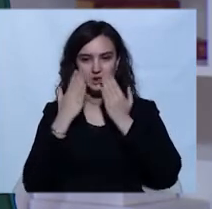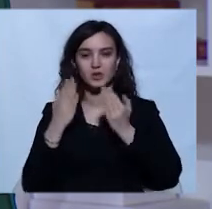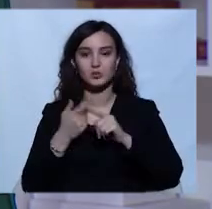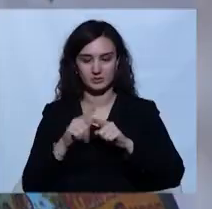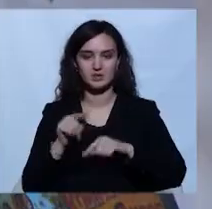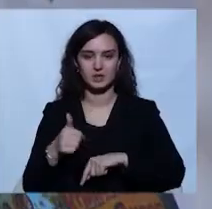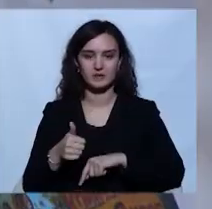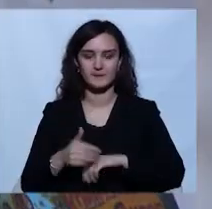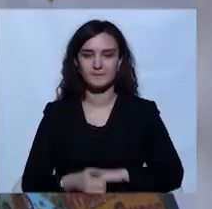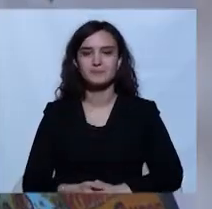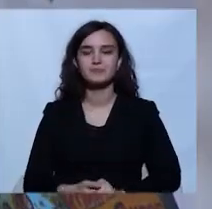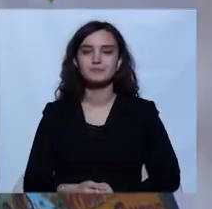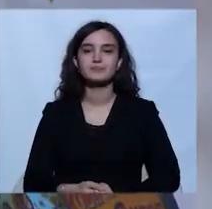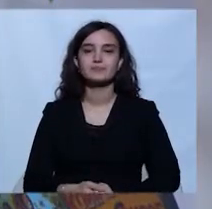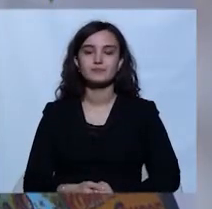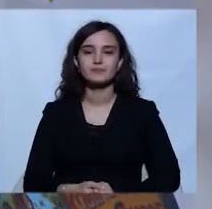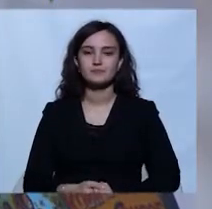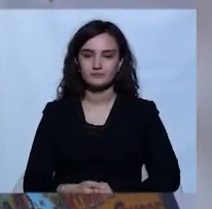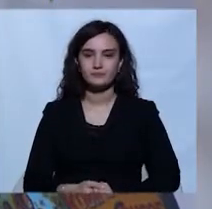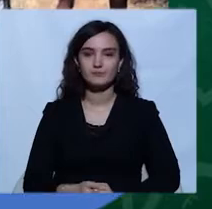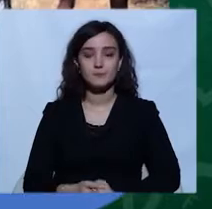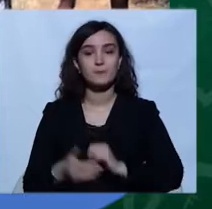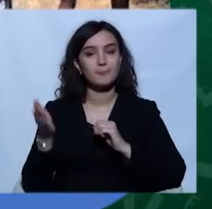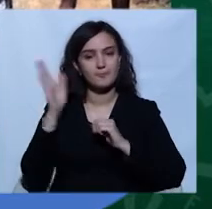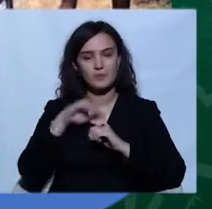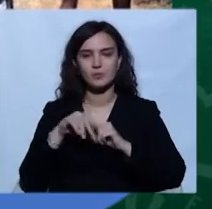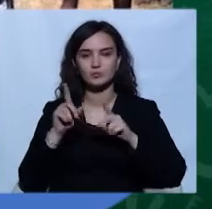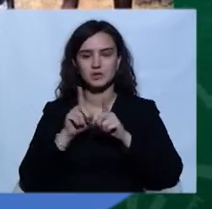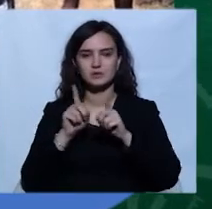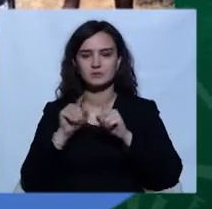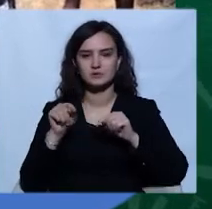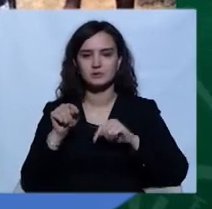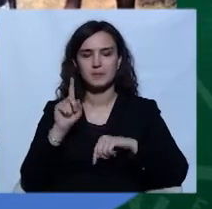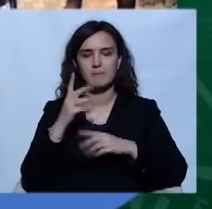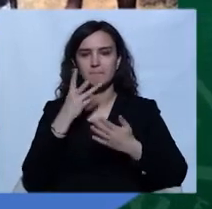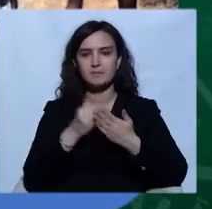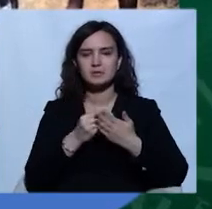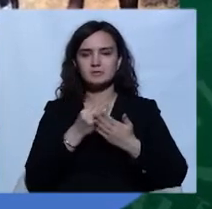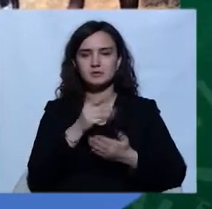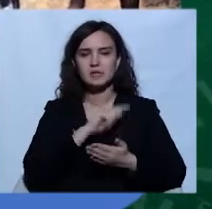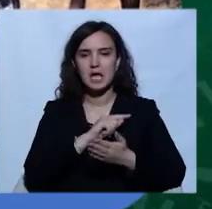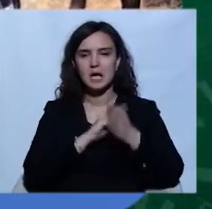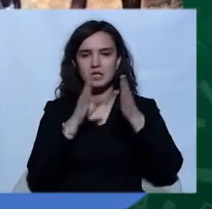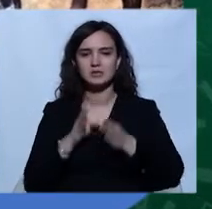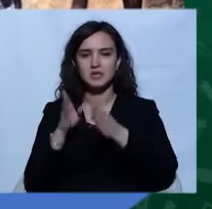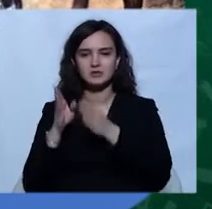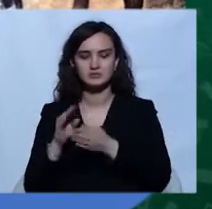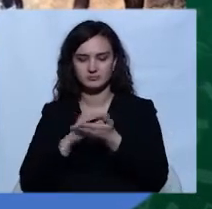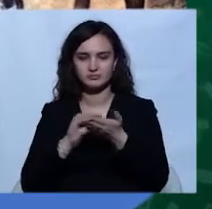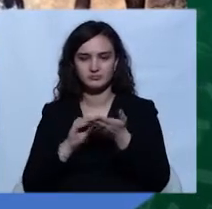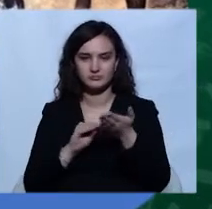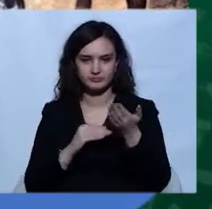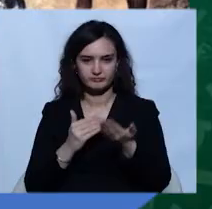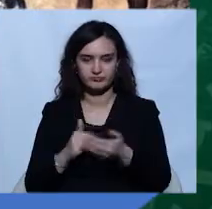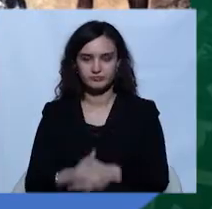one. Looking forward to it. Yes. Now let's take a look at the characters of the story that we mentioned.